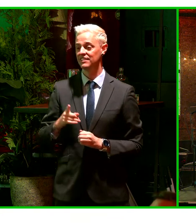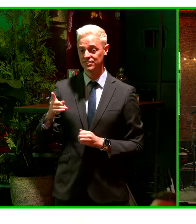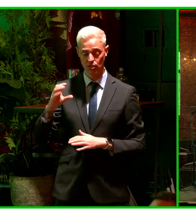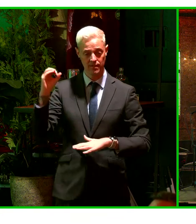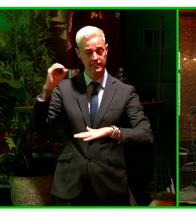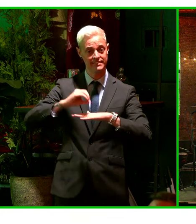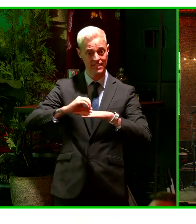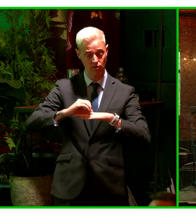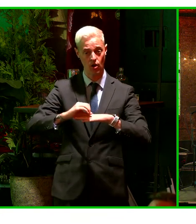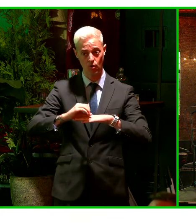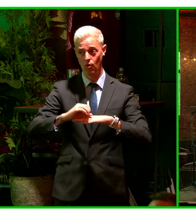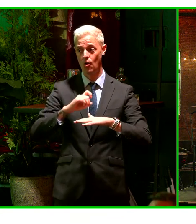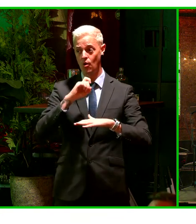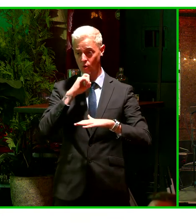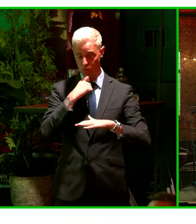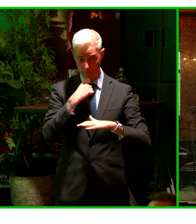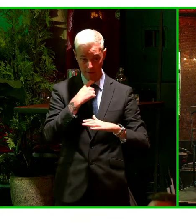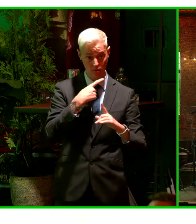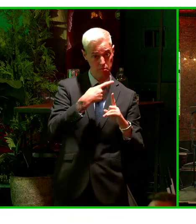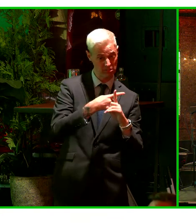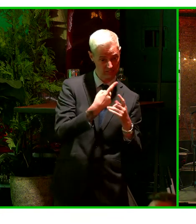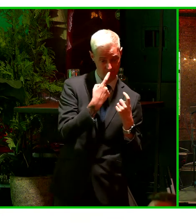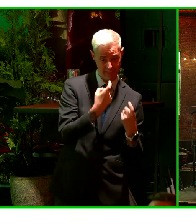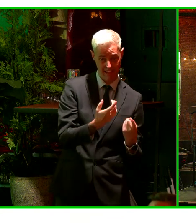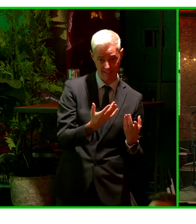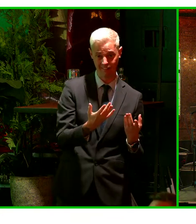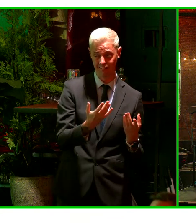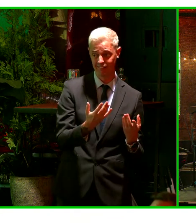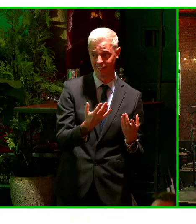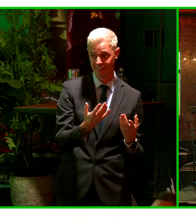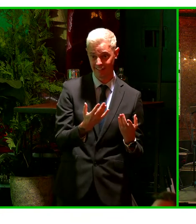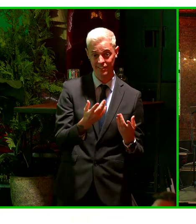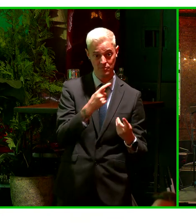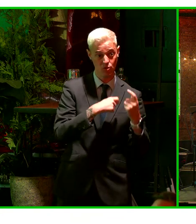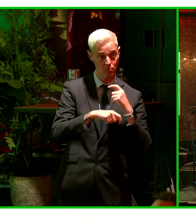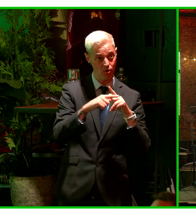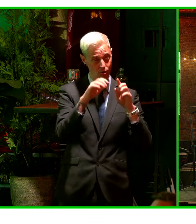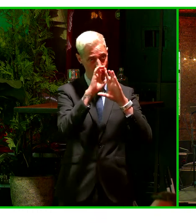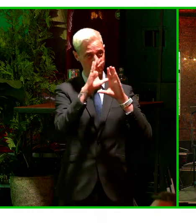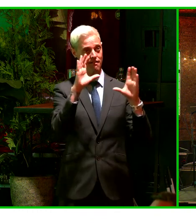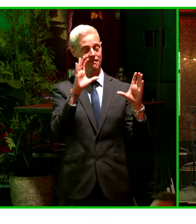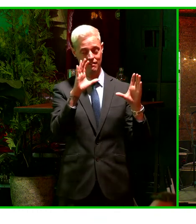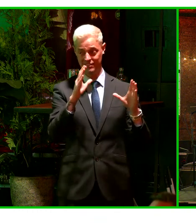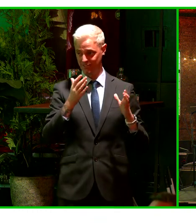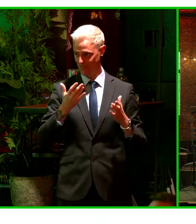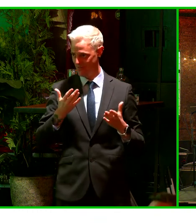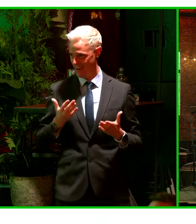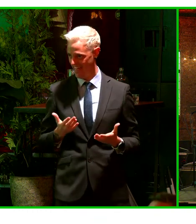people? Mm-hmm. If you can answer that question positively, I think you can get more optimistic. So at the moment,